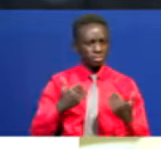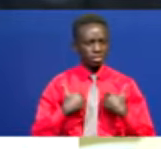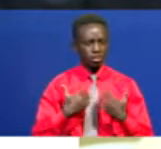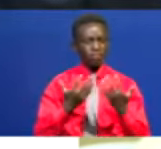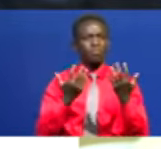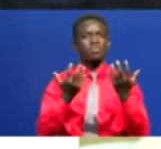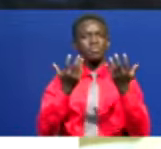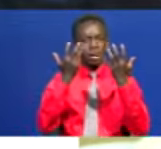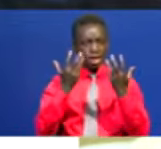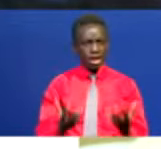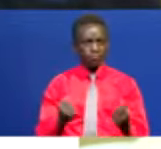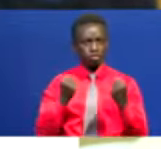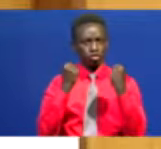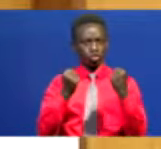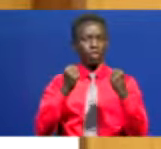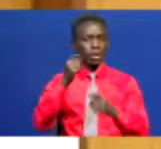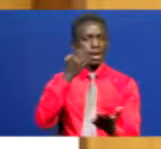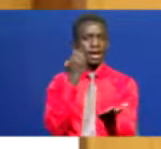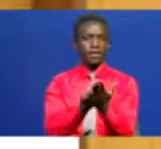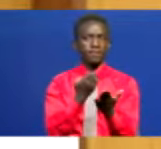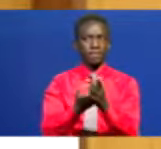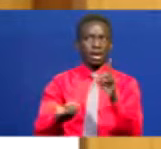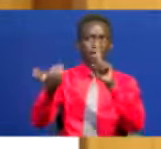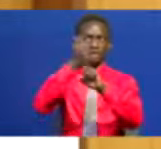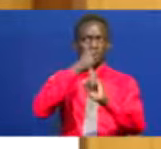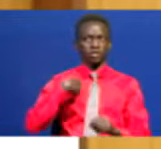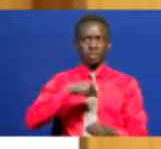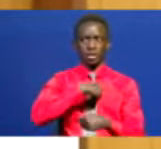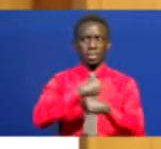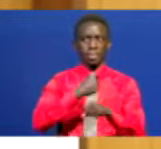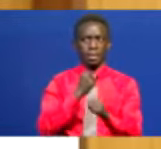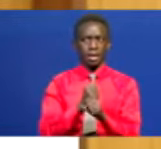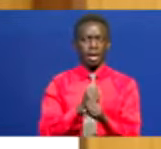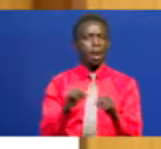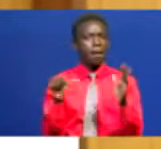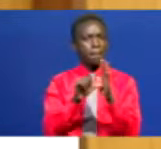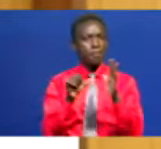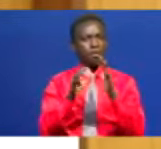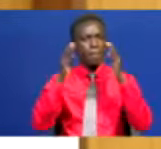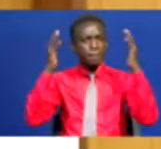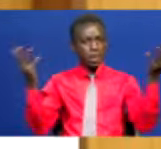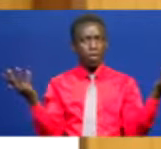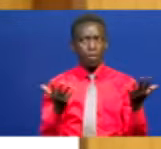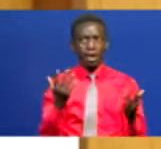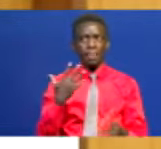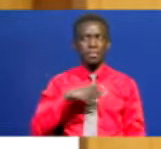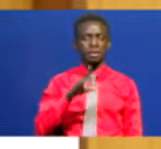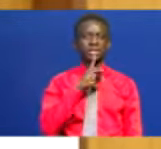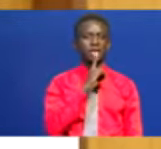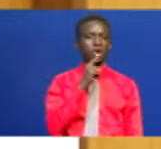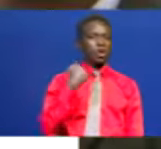the achievements that we have made. The biggest problem is where officers say we have done it and there is no evidence to show.